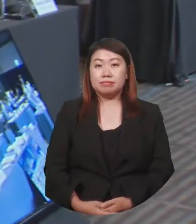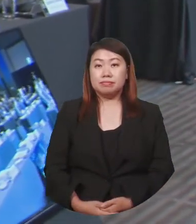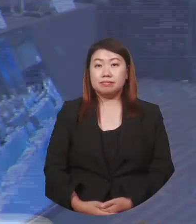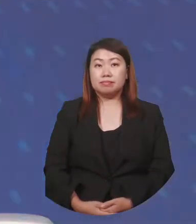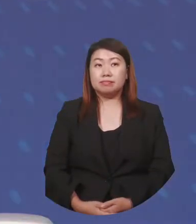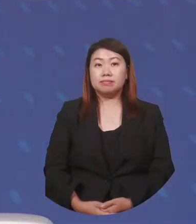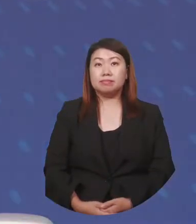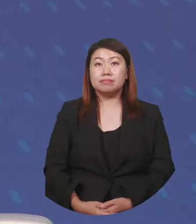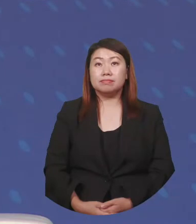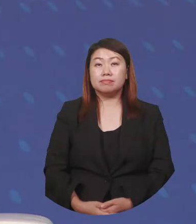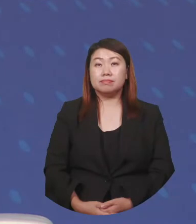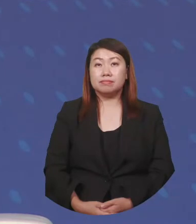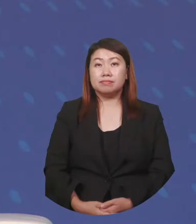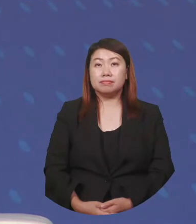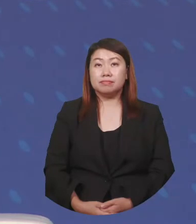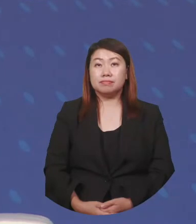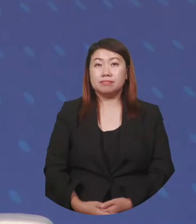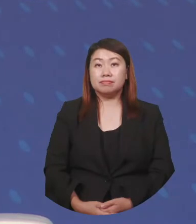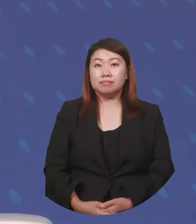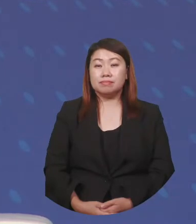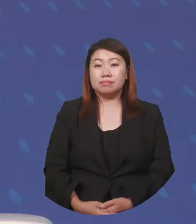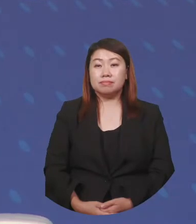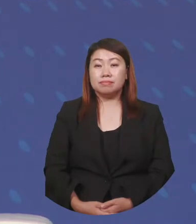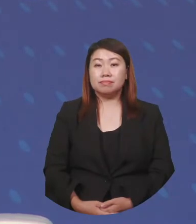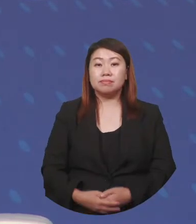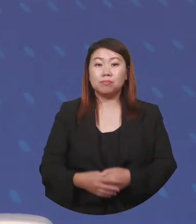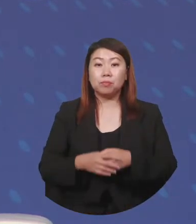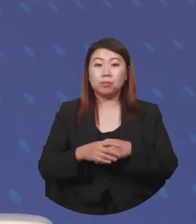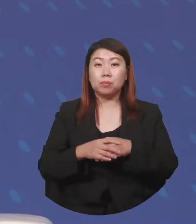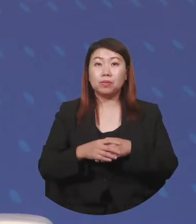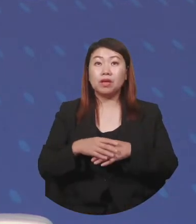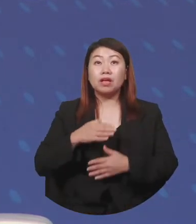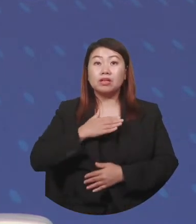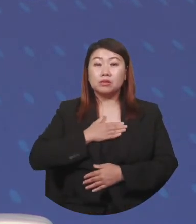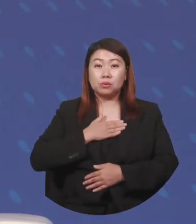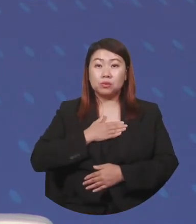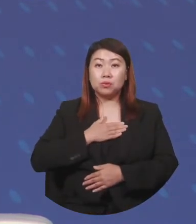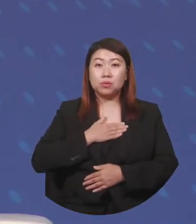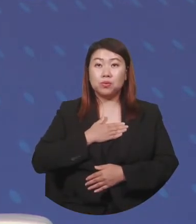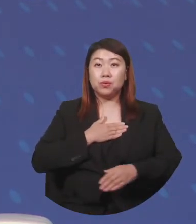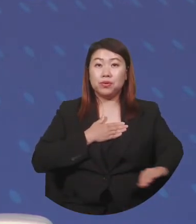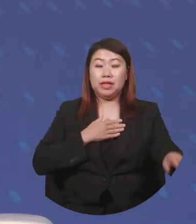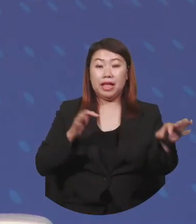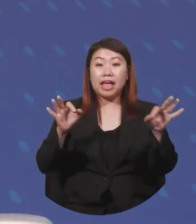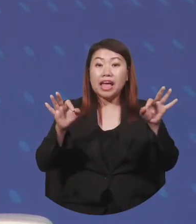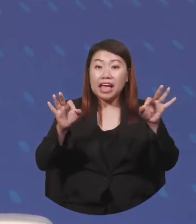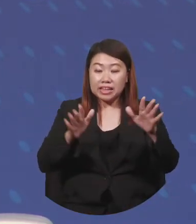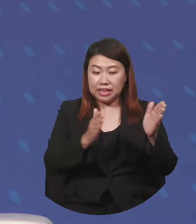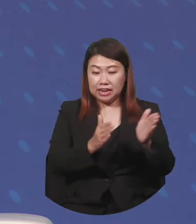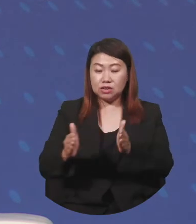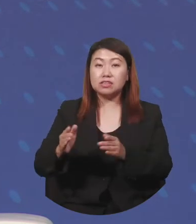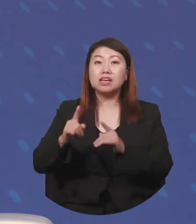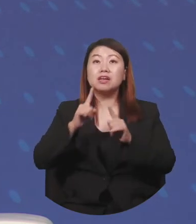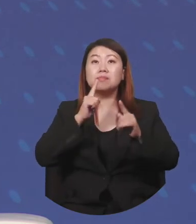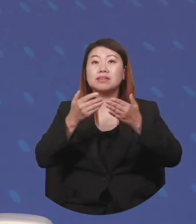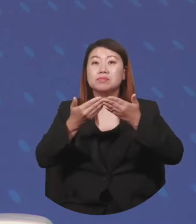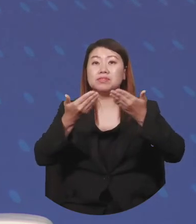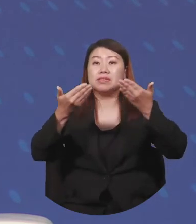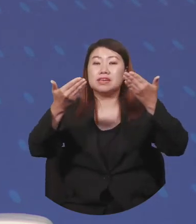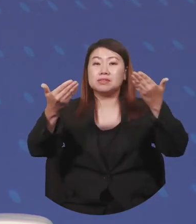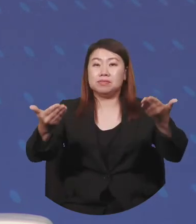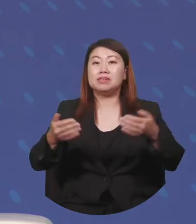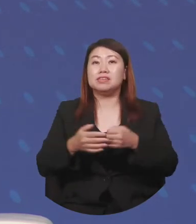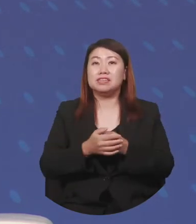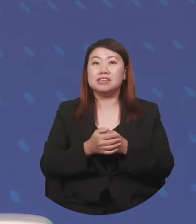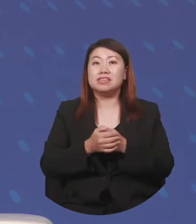Thank you. I hope no one minds if I just give my two-second takeaway. I promise I'll be really, really quick. But just to agree with everybody on the panel, I mean,